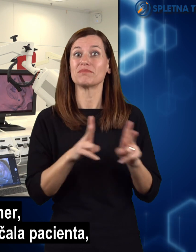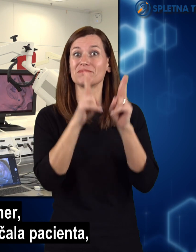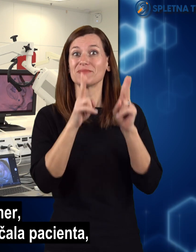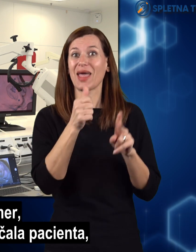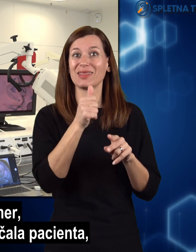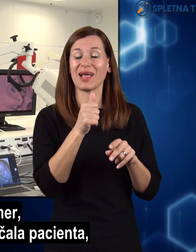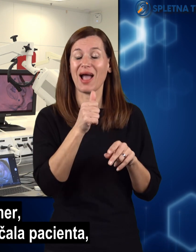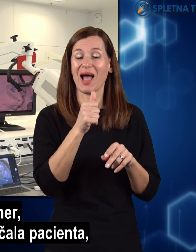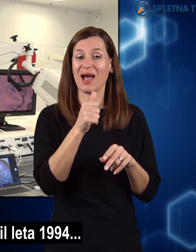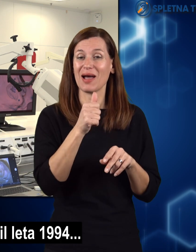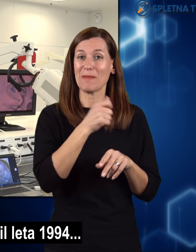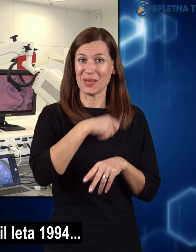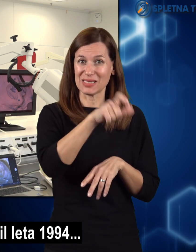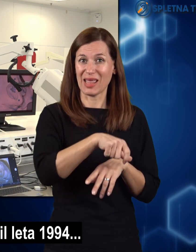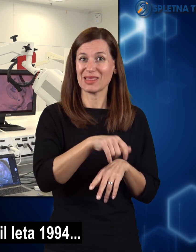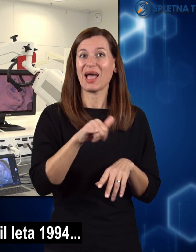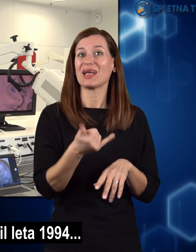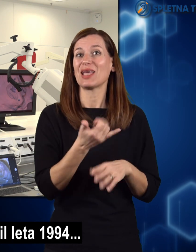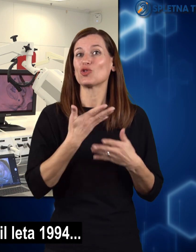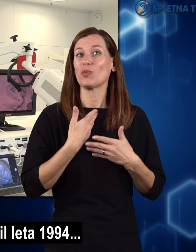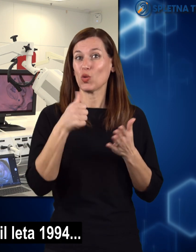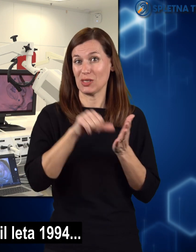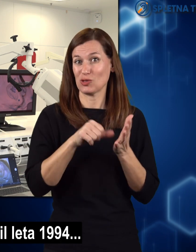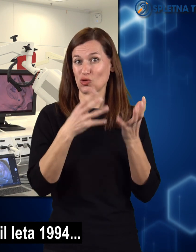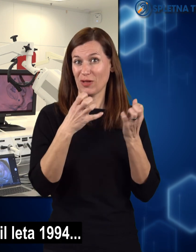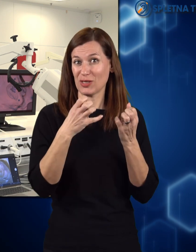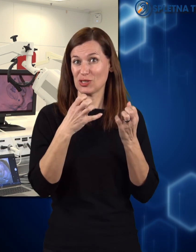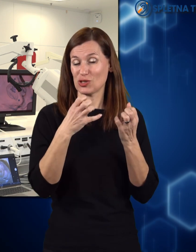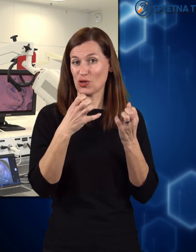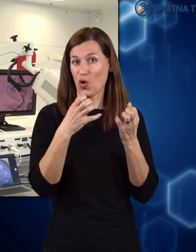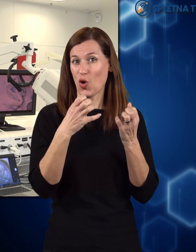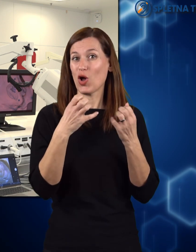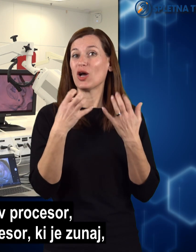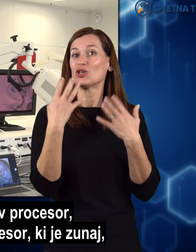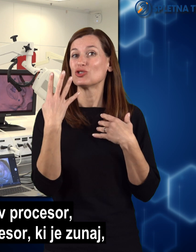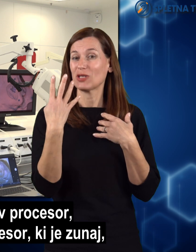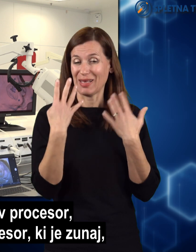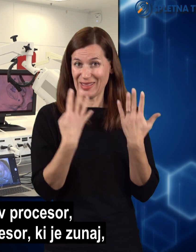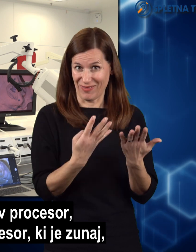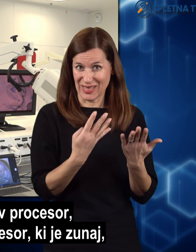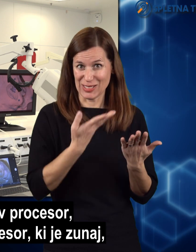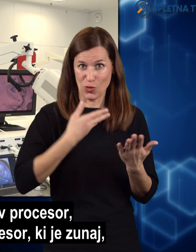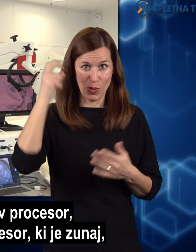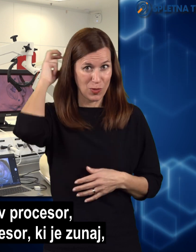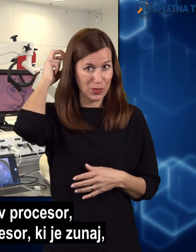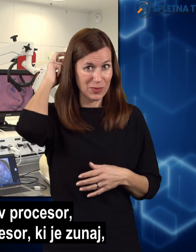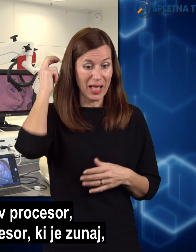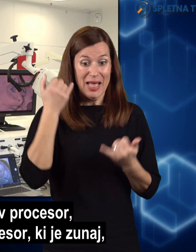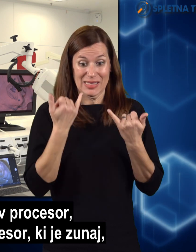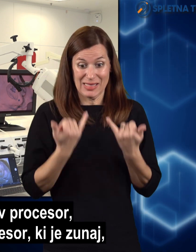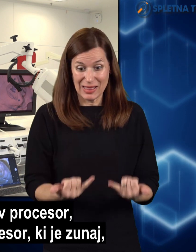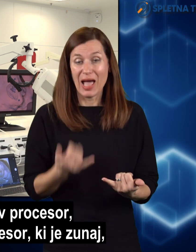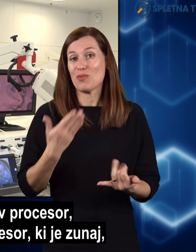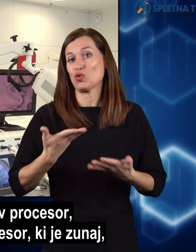met a patient recently was implanted in 1994. They're going to get a